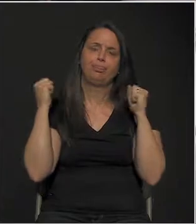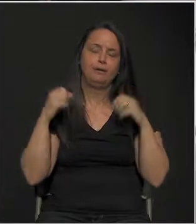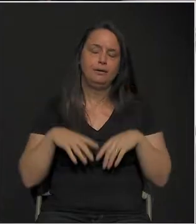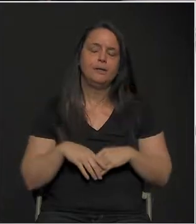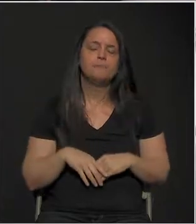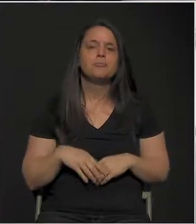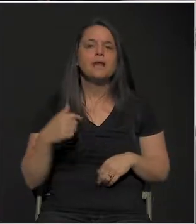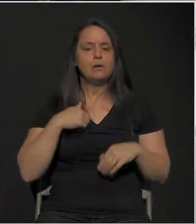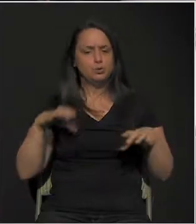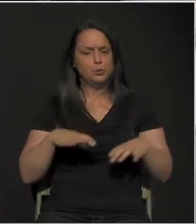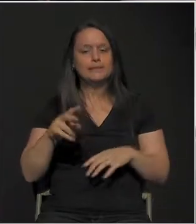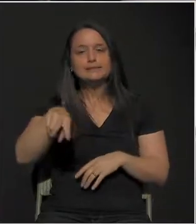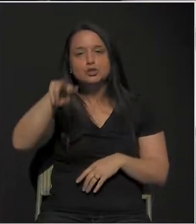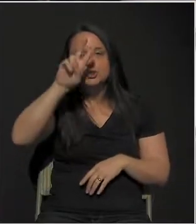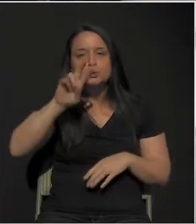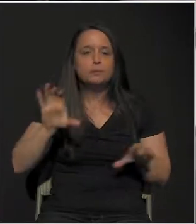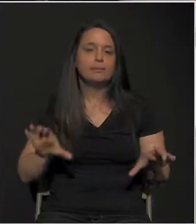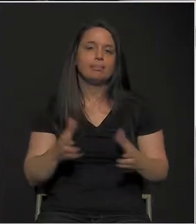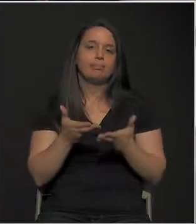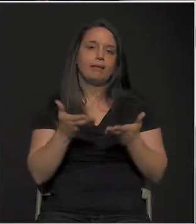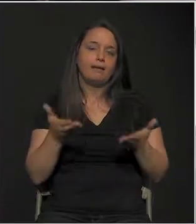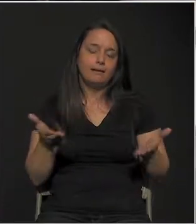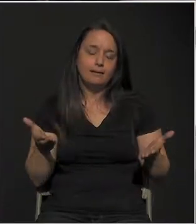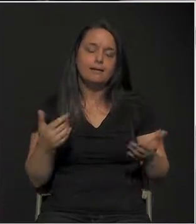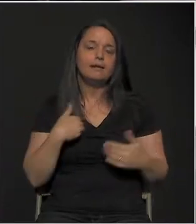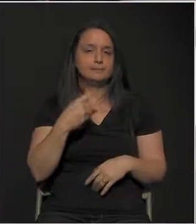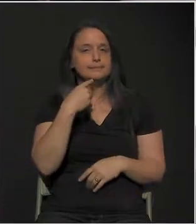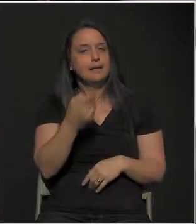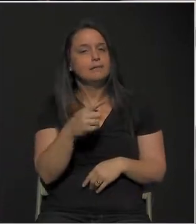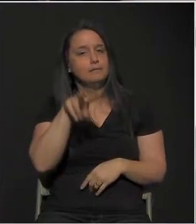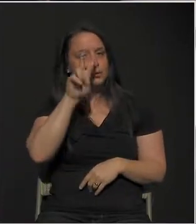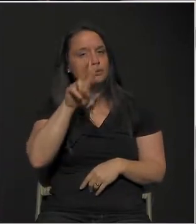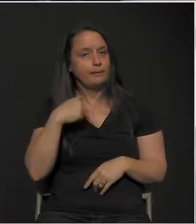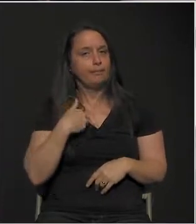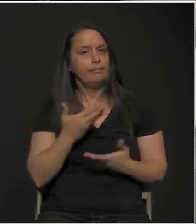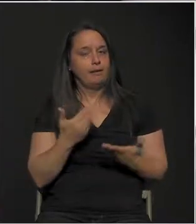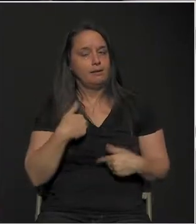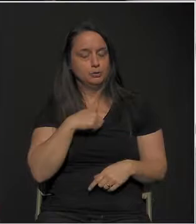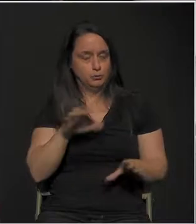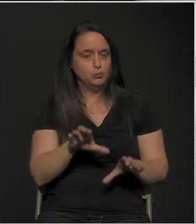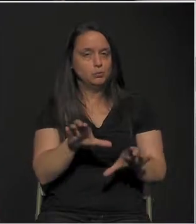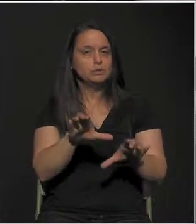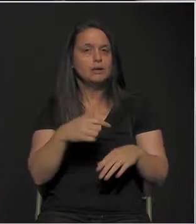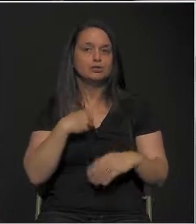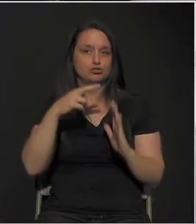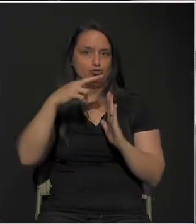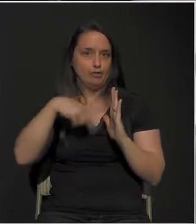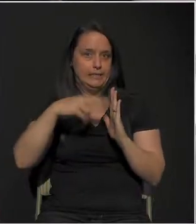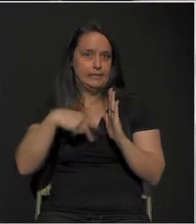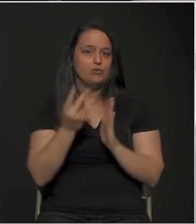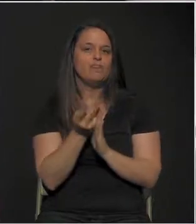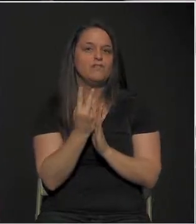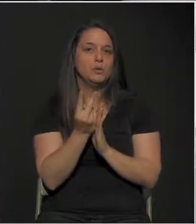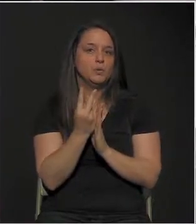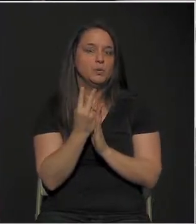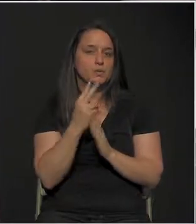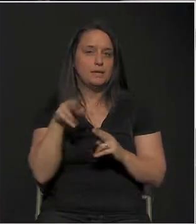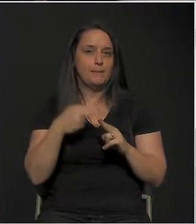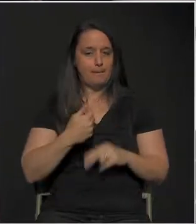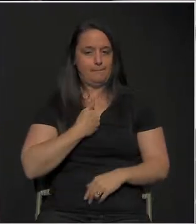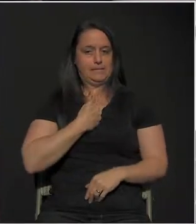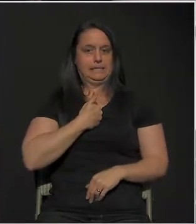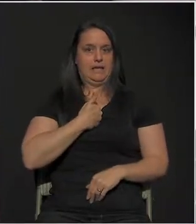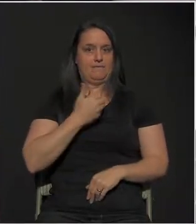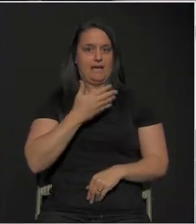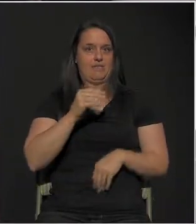I was doing a stupid thing, and I'll tell you what the stupid thing I was doing. I was reading reviews about myself